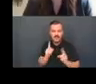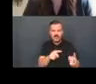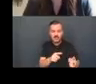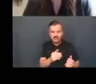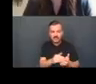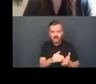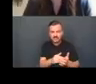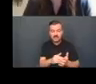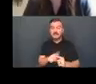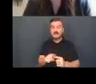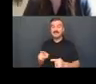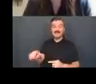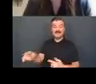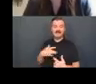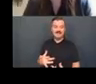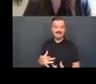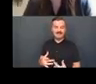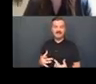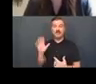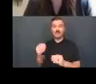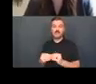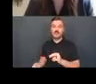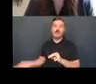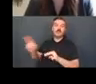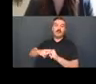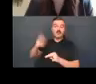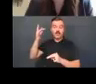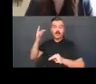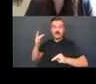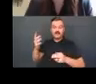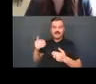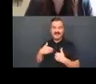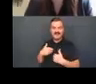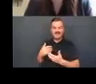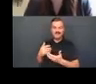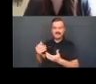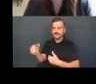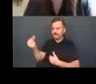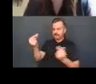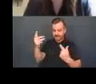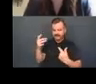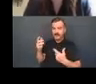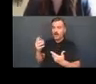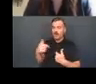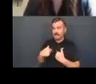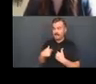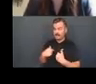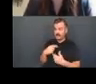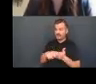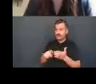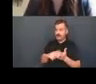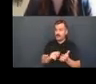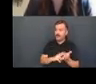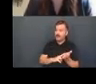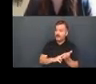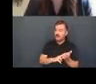telemedicine patients do to a greater degree by involving the use of medical instruments to measure vital statistics and tracking